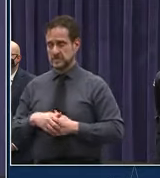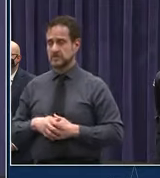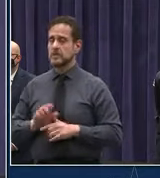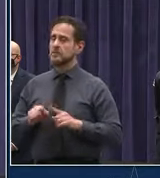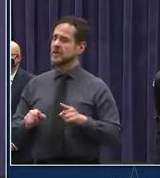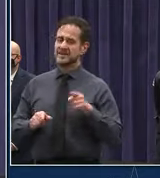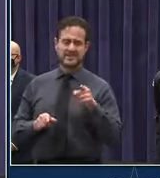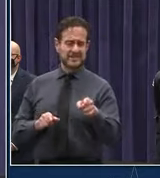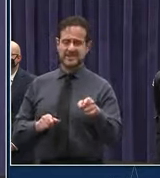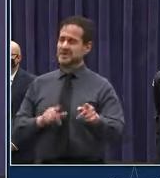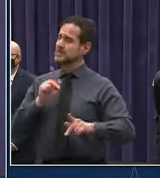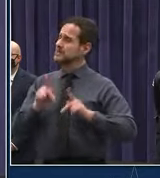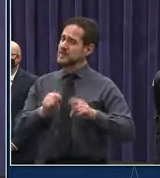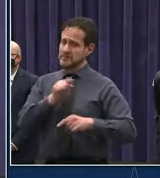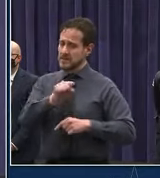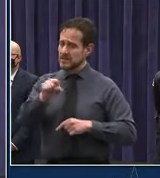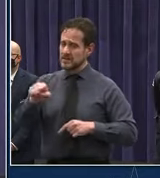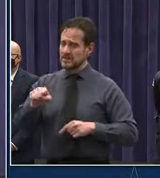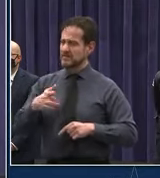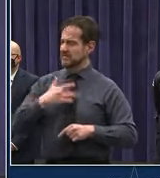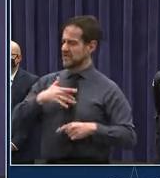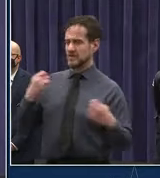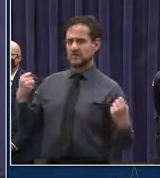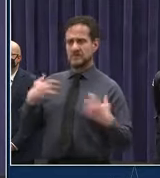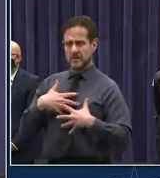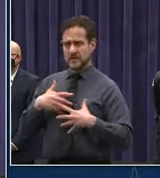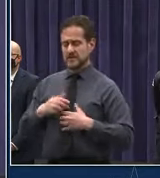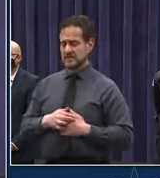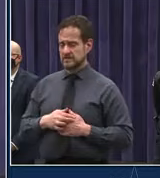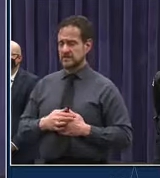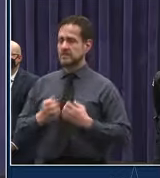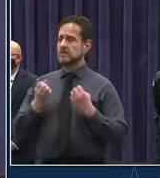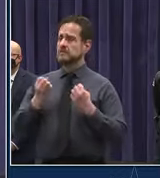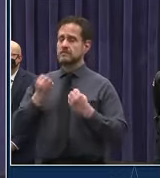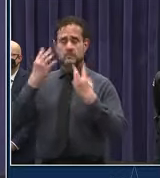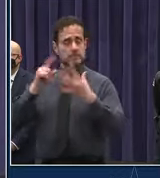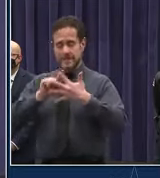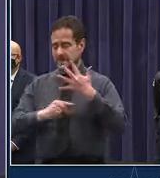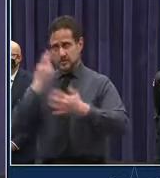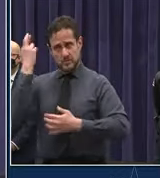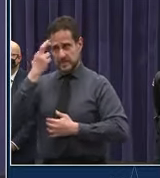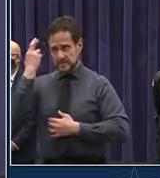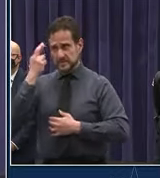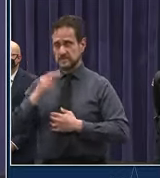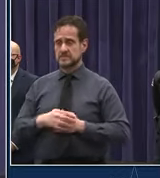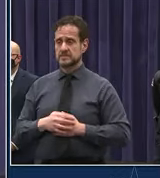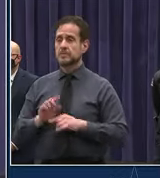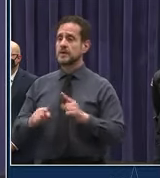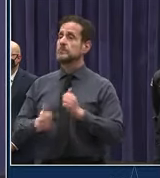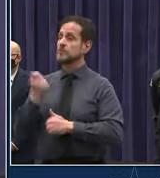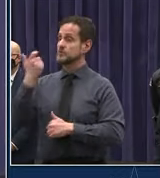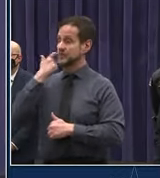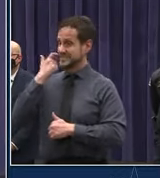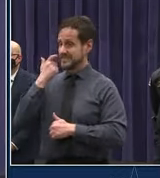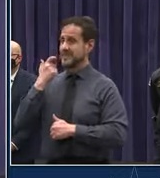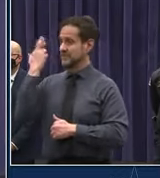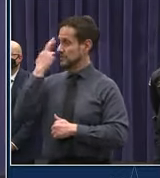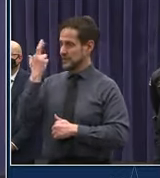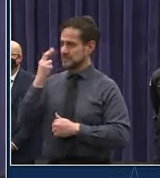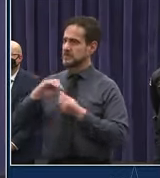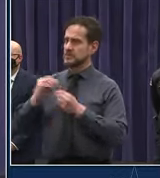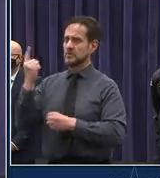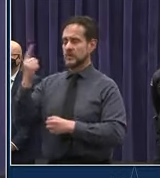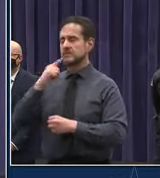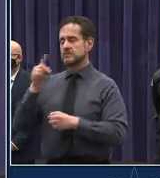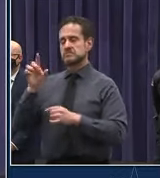Village. We have to provide every possible support and resource that amplifies the strength and vibrancy of this community. After all, this